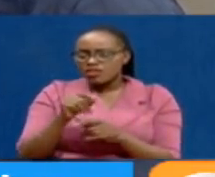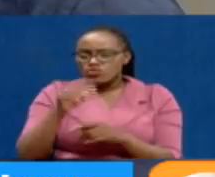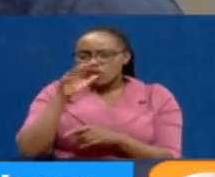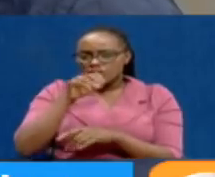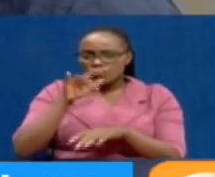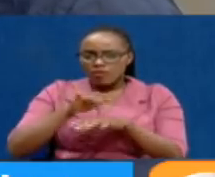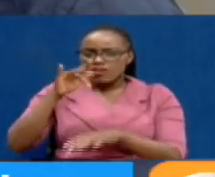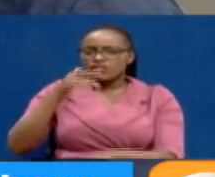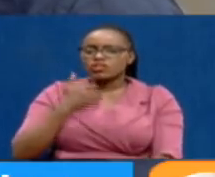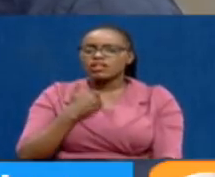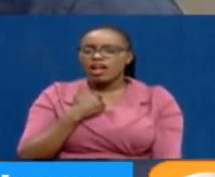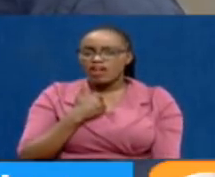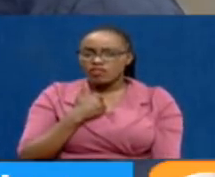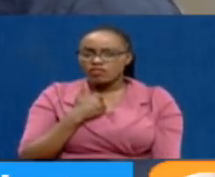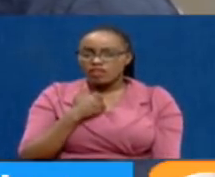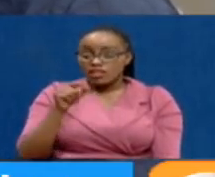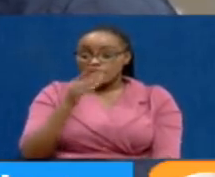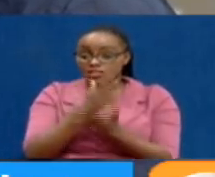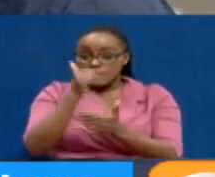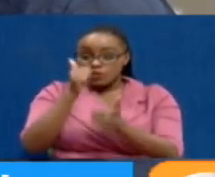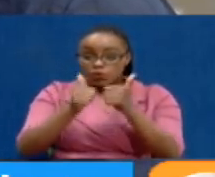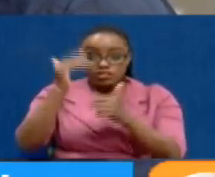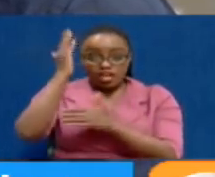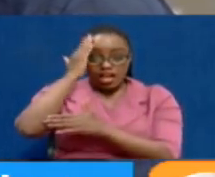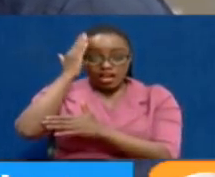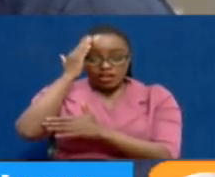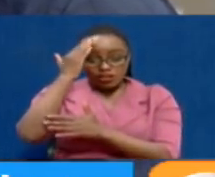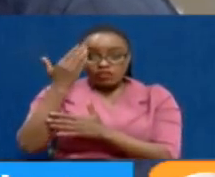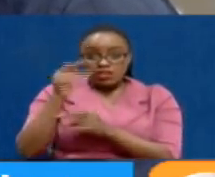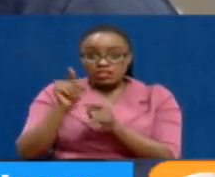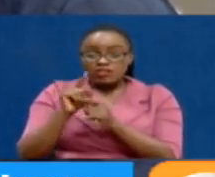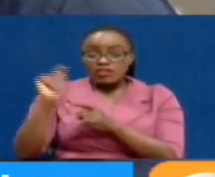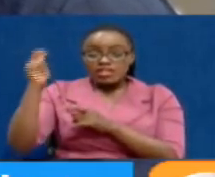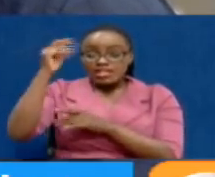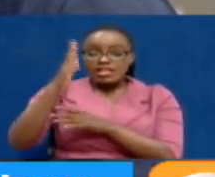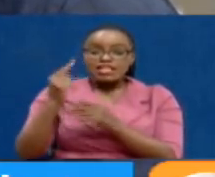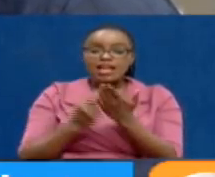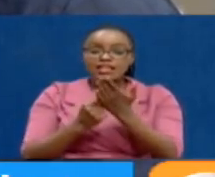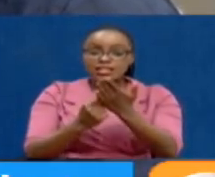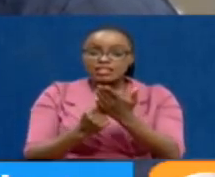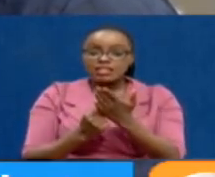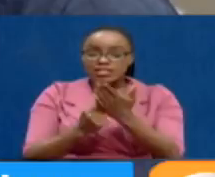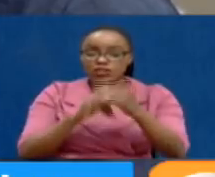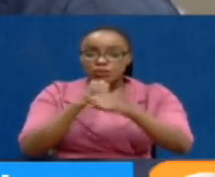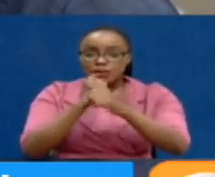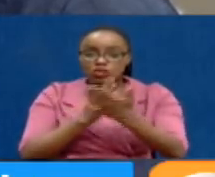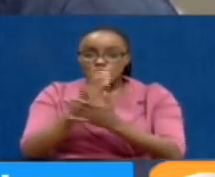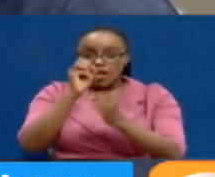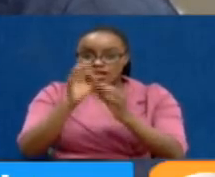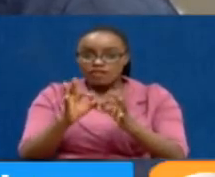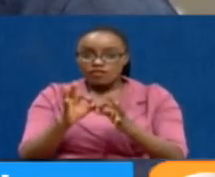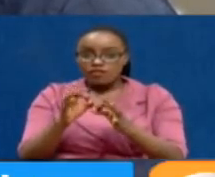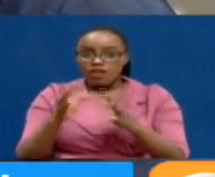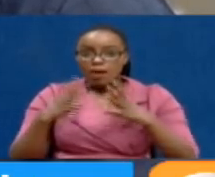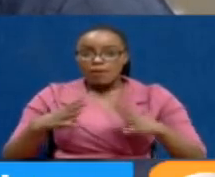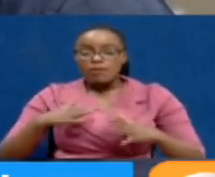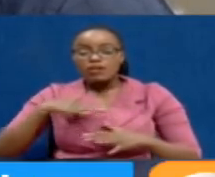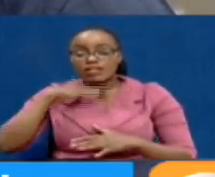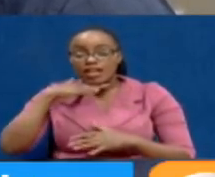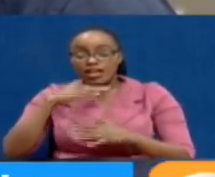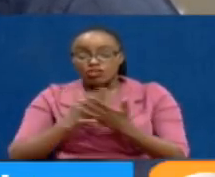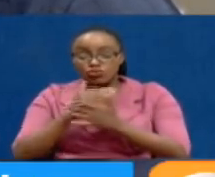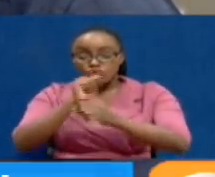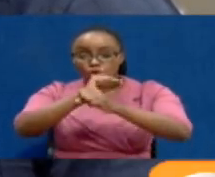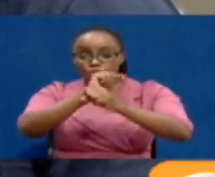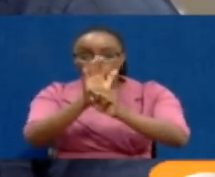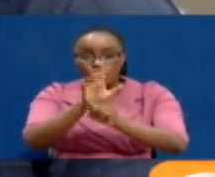you make sure you're protected. And that's something I know the pathologists in Kenya are actually discussing to make sure that if we get to lose people because of